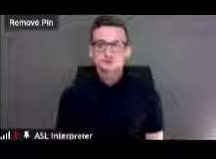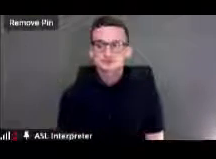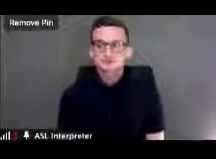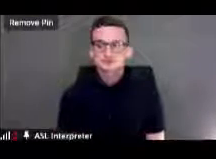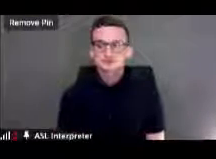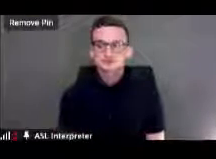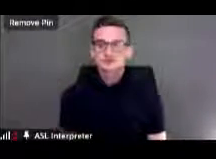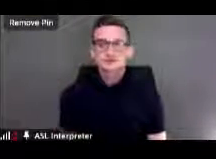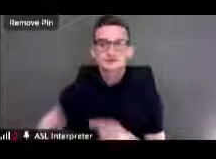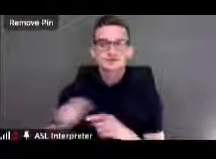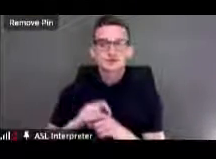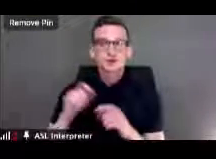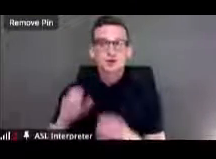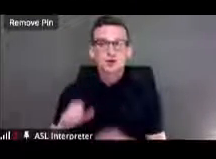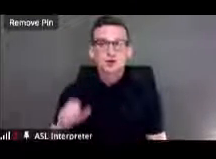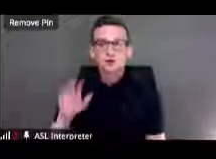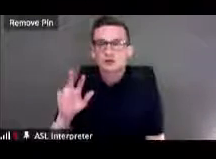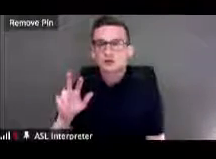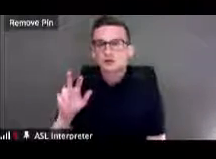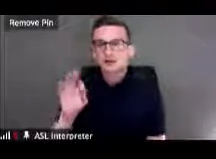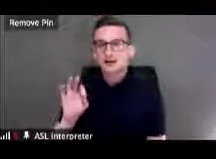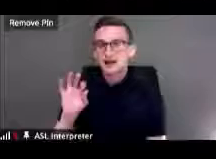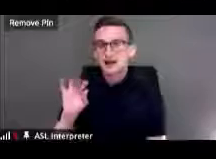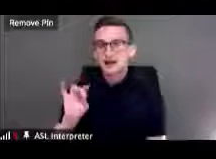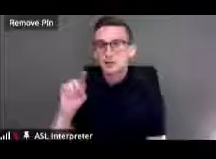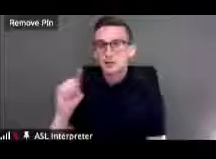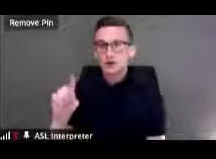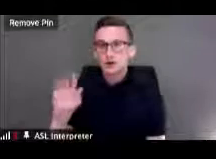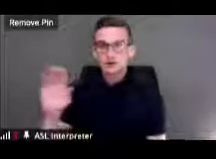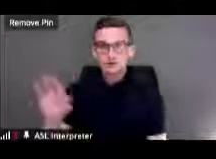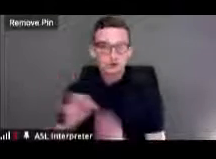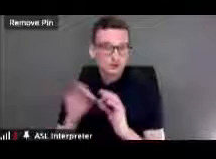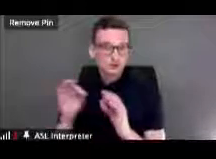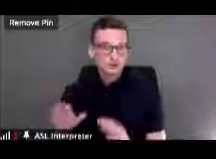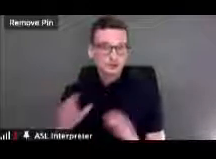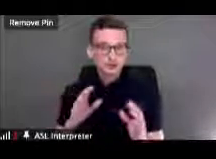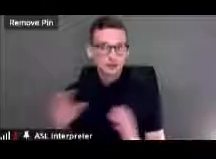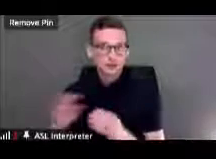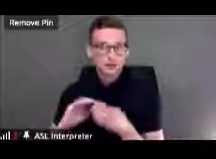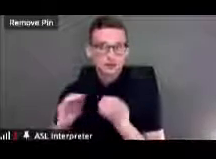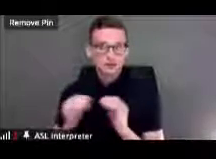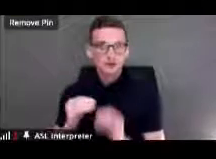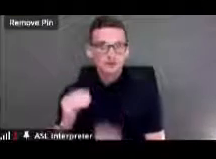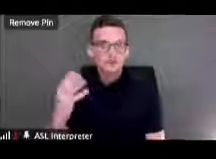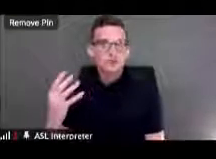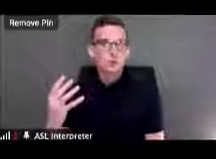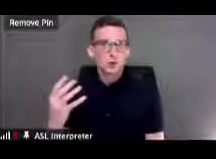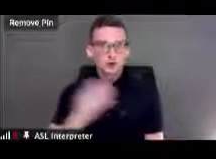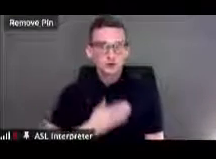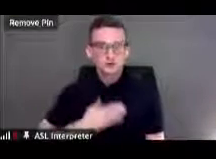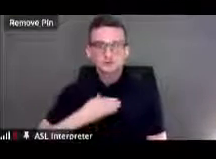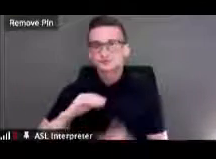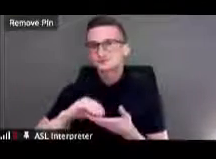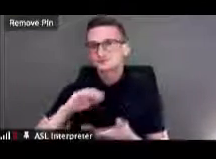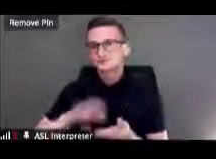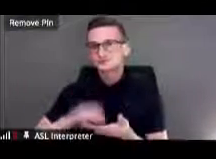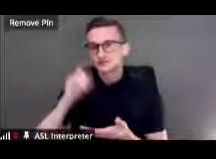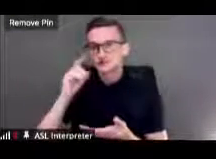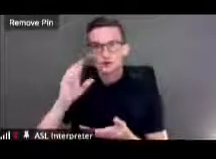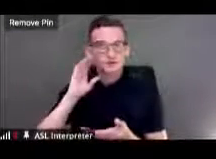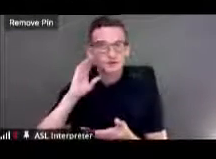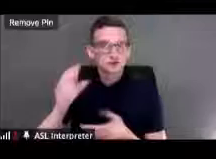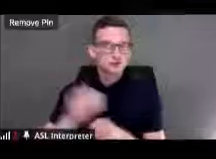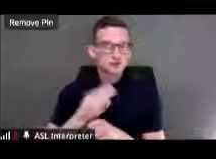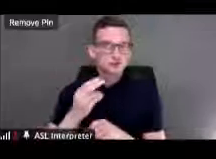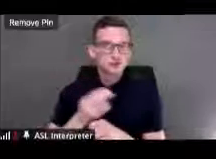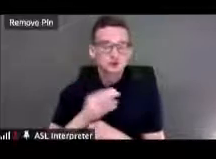Caller 3981, your speaker order number will be number 4. If you'll please make note of that for future reference. And if you'll please let the